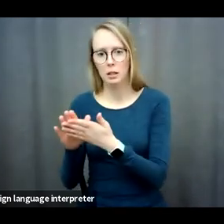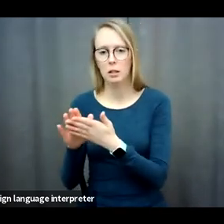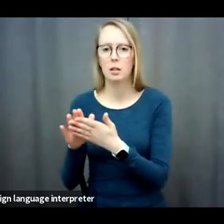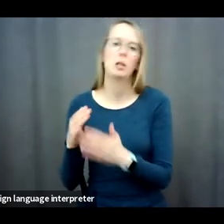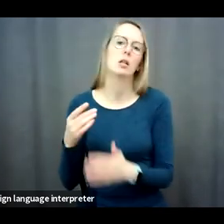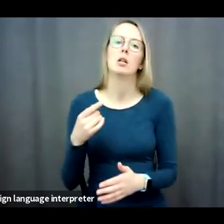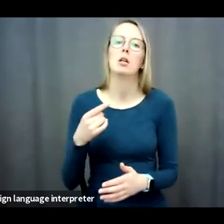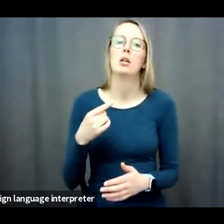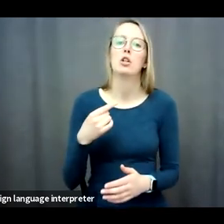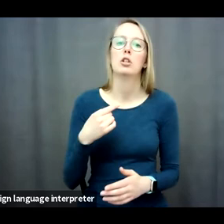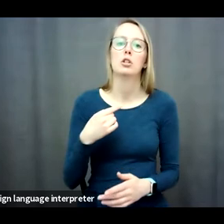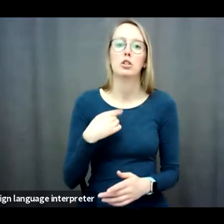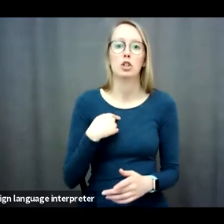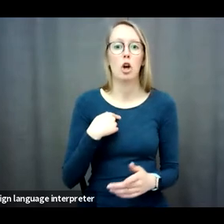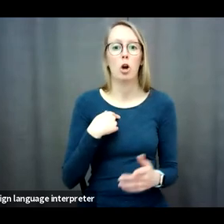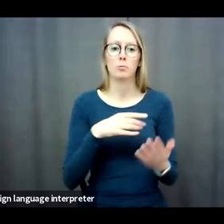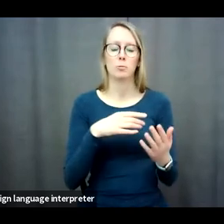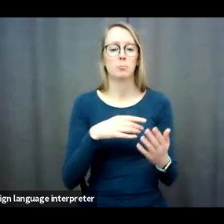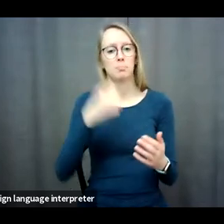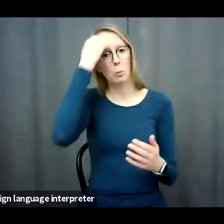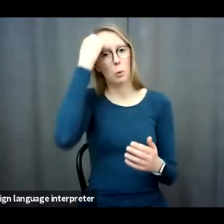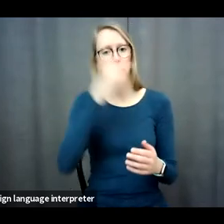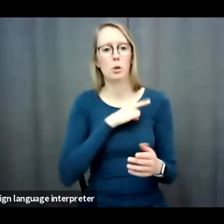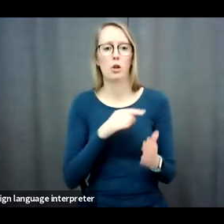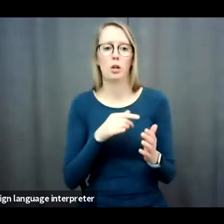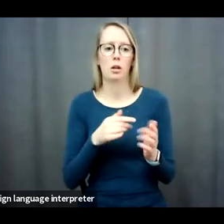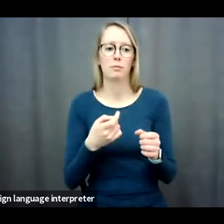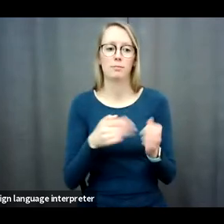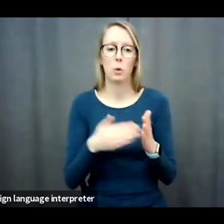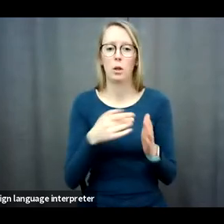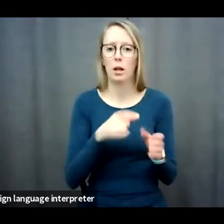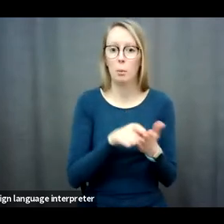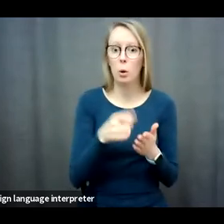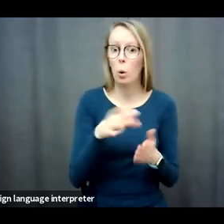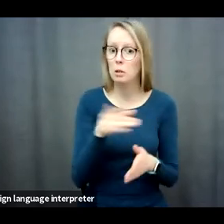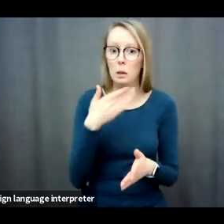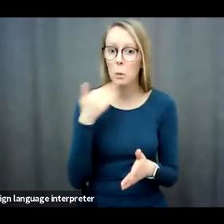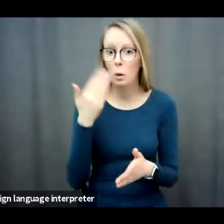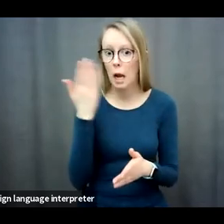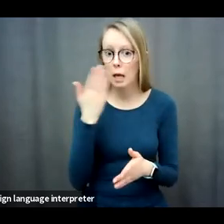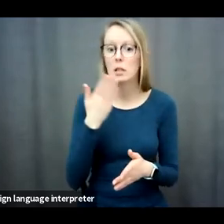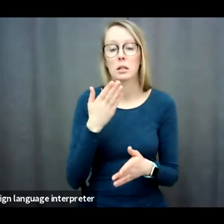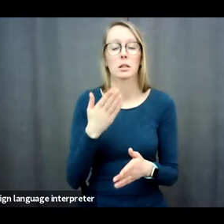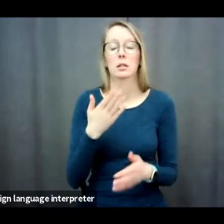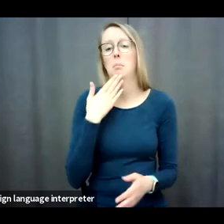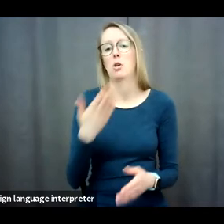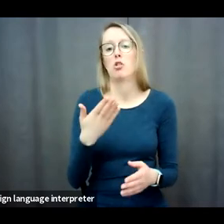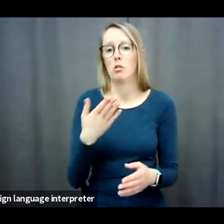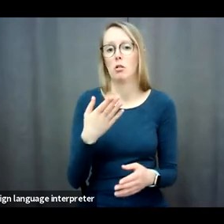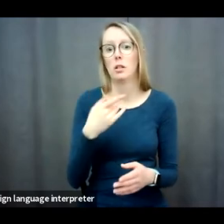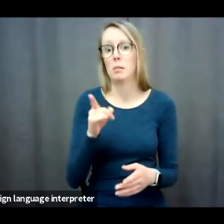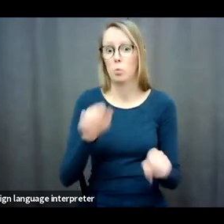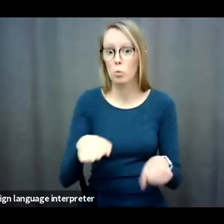lot away from the report, and for those who haven't seen or read the report, please do so. But I